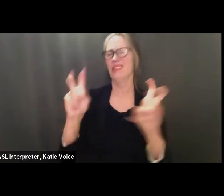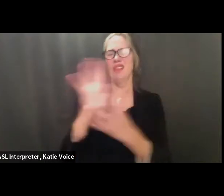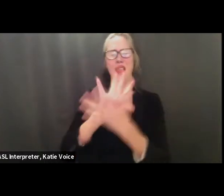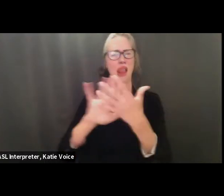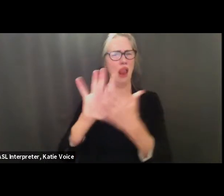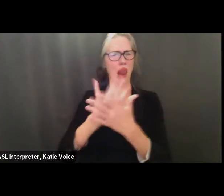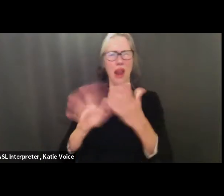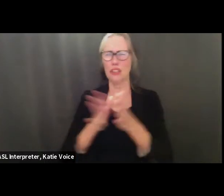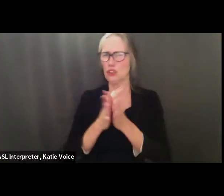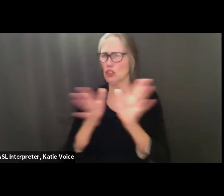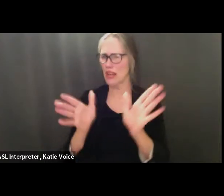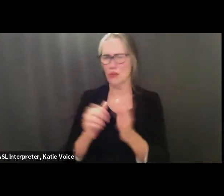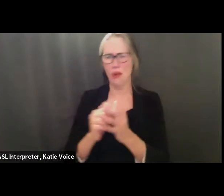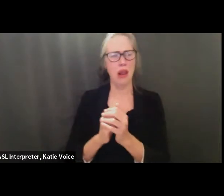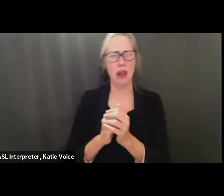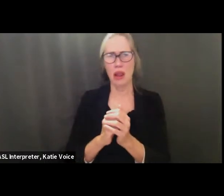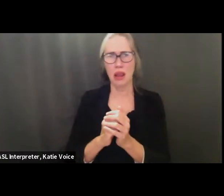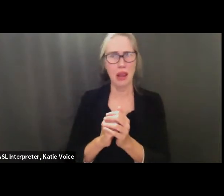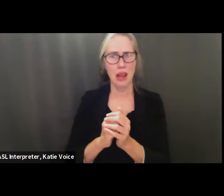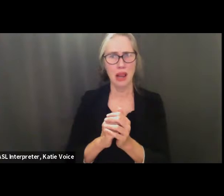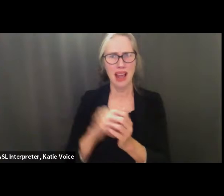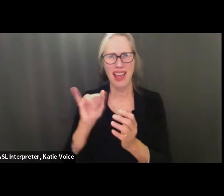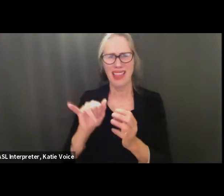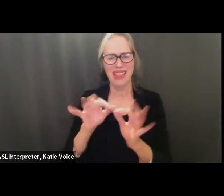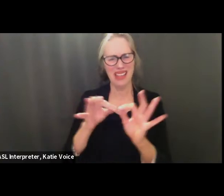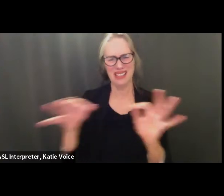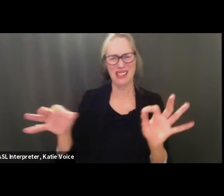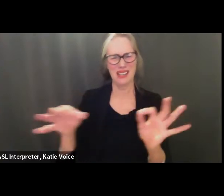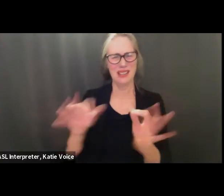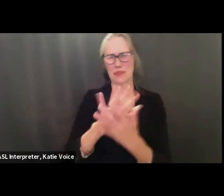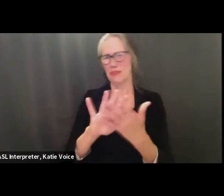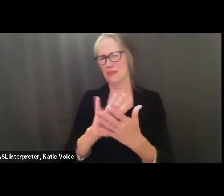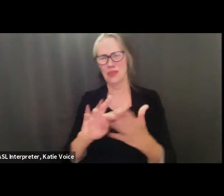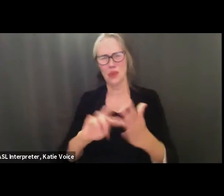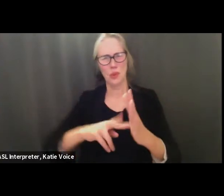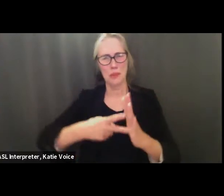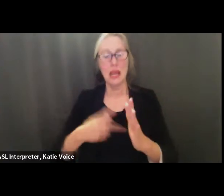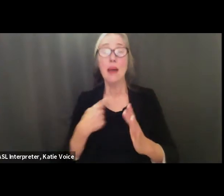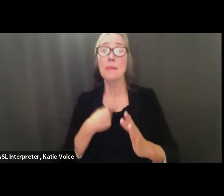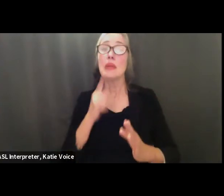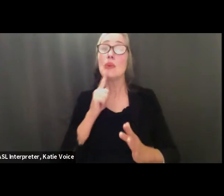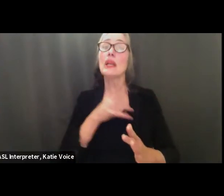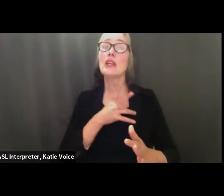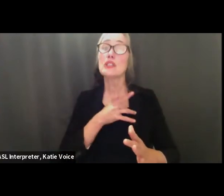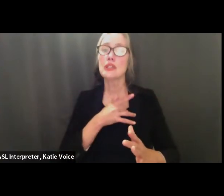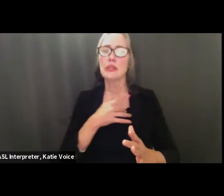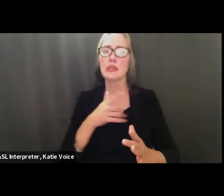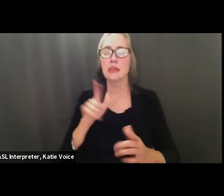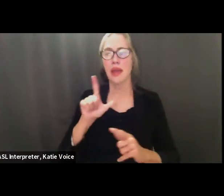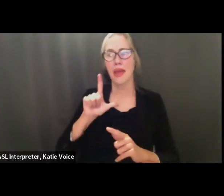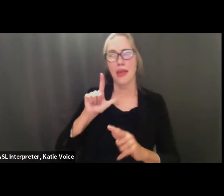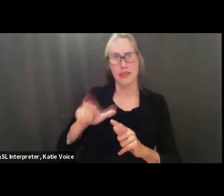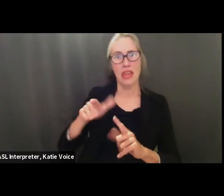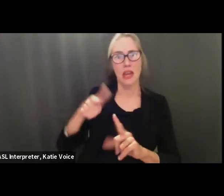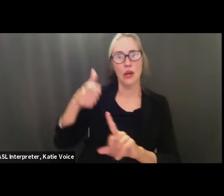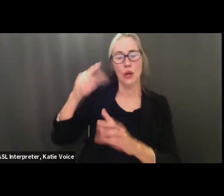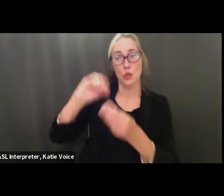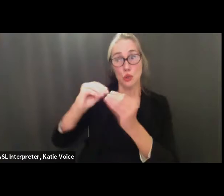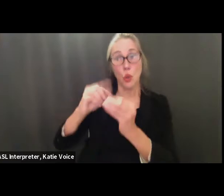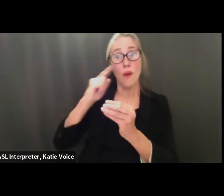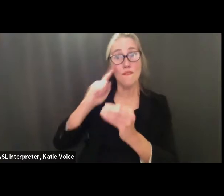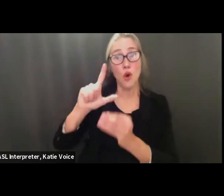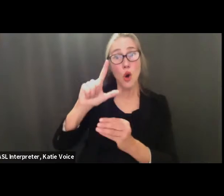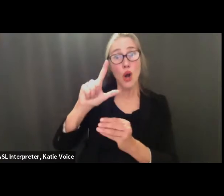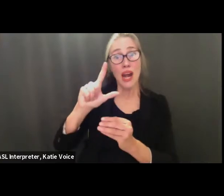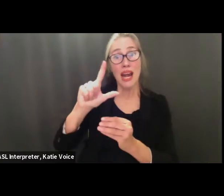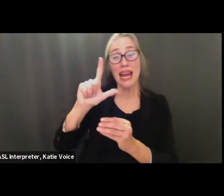very general. Like one of the things that I'm concerned about for this group is that their literacy and math scores are particularly low.